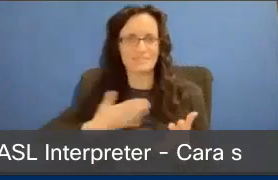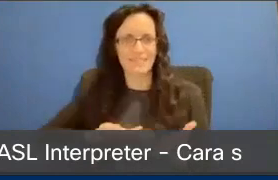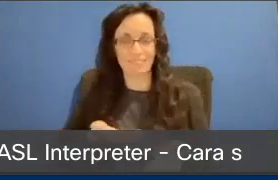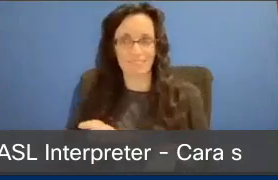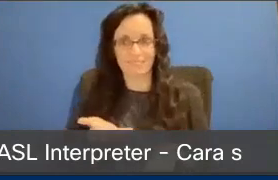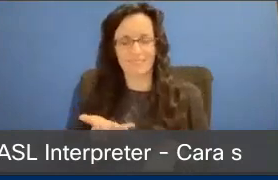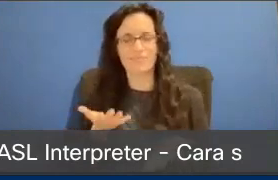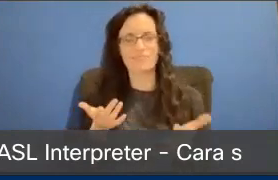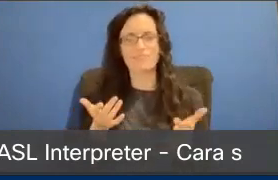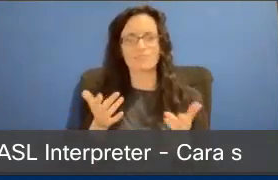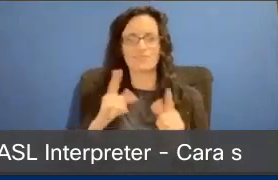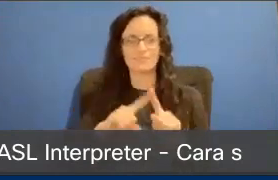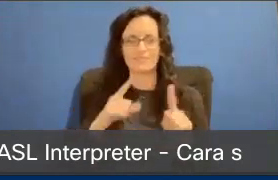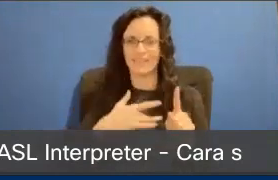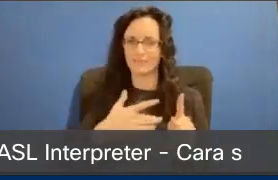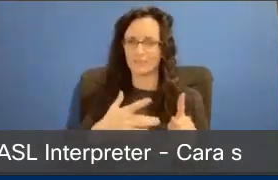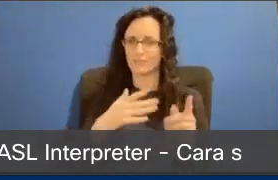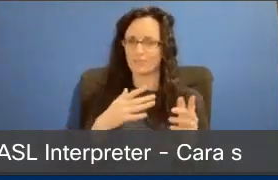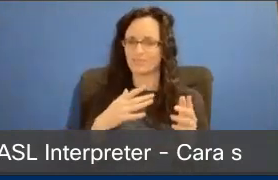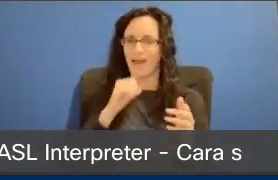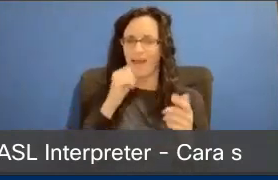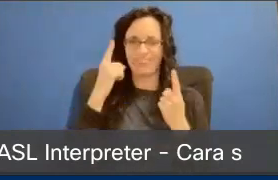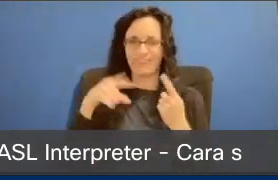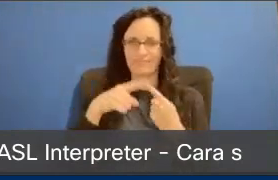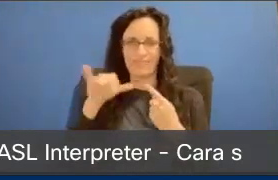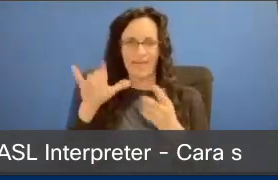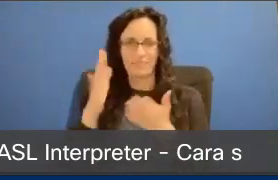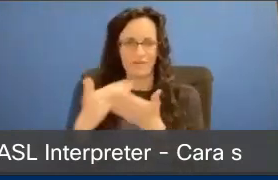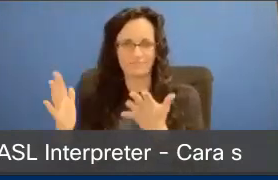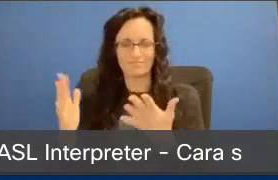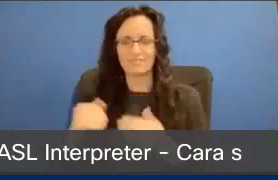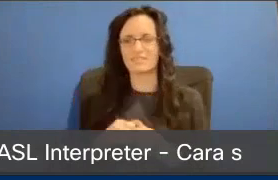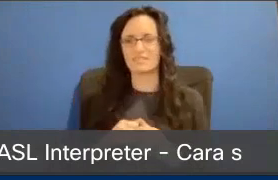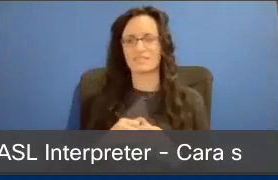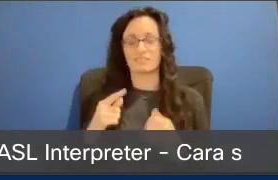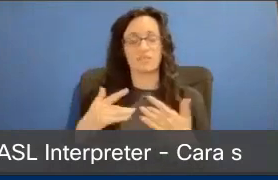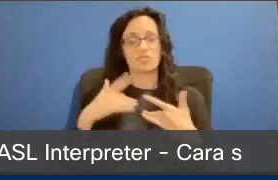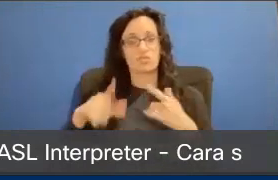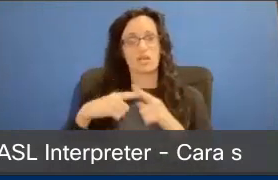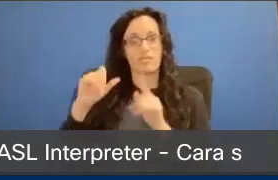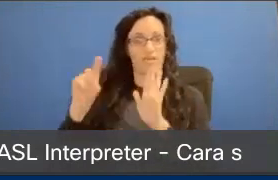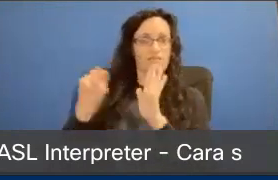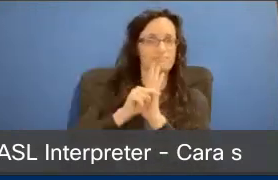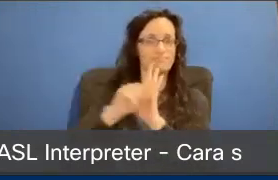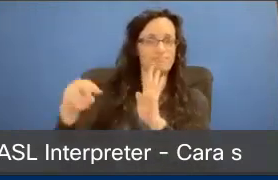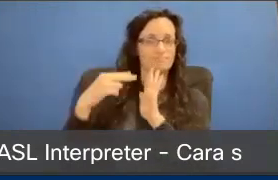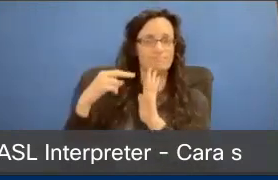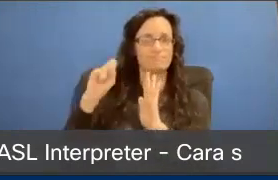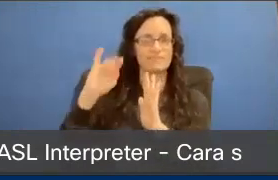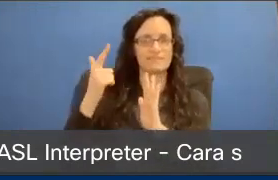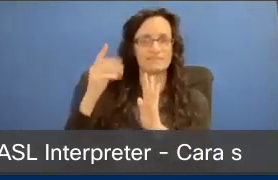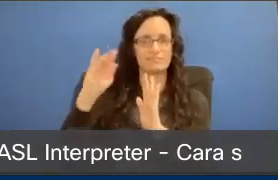they don't go beyond that thinking, right? Yeah, worried about the stigma of talking about it, that you'll think I'm weak, that you'll think I'm